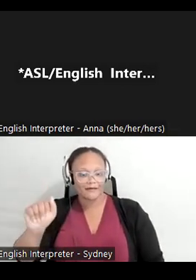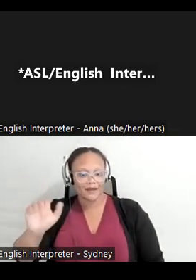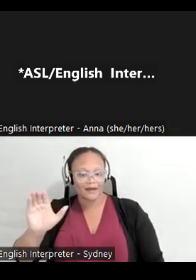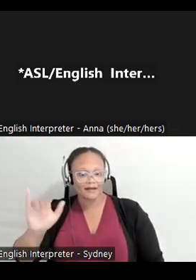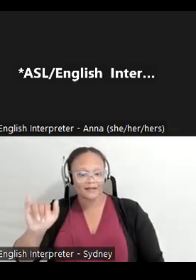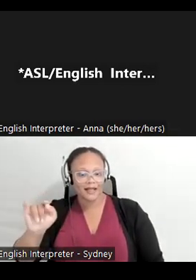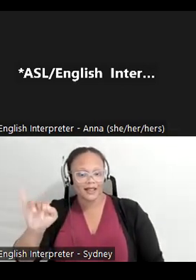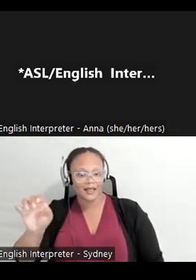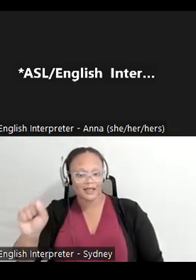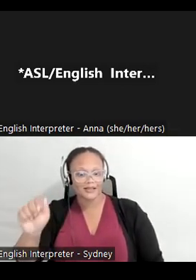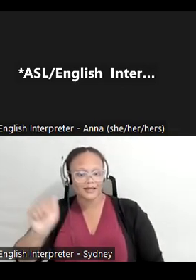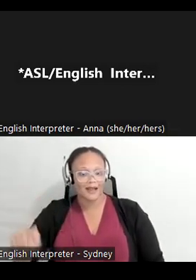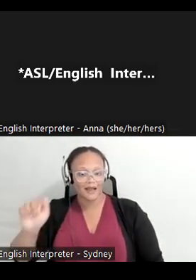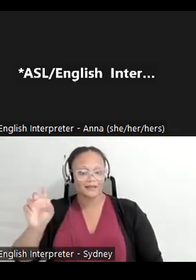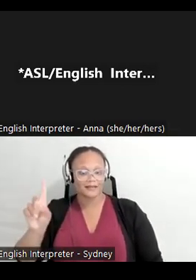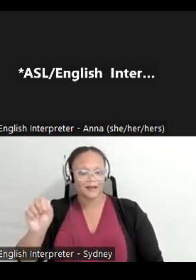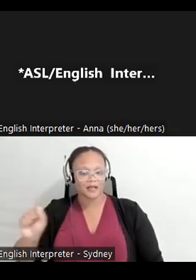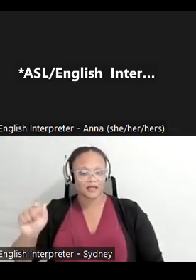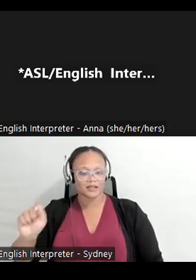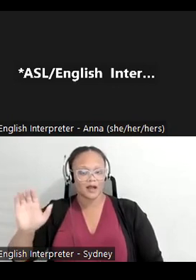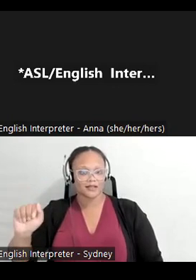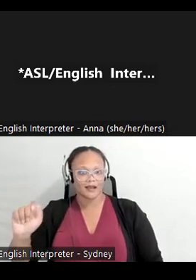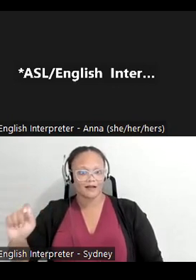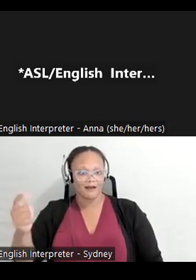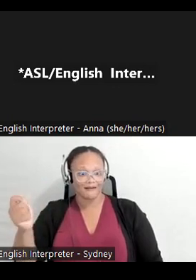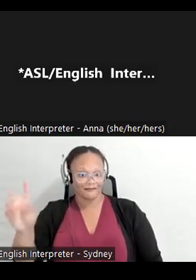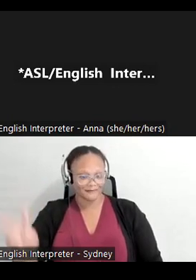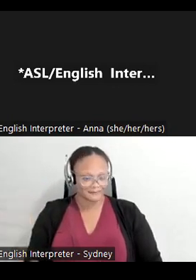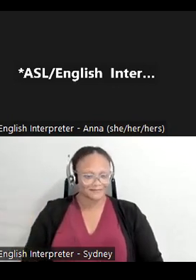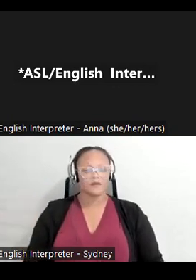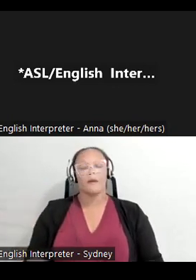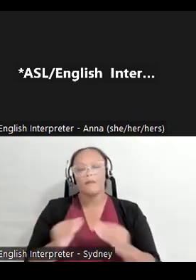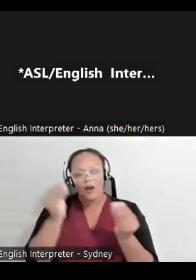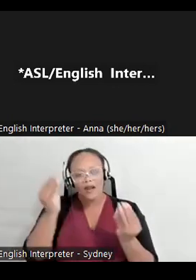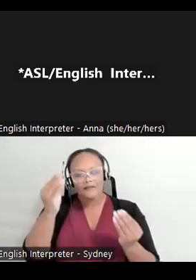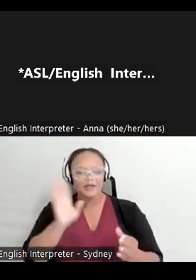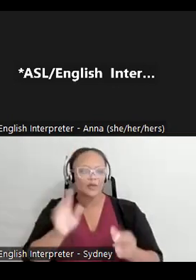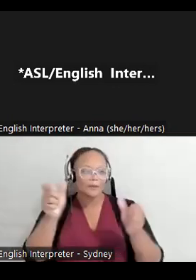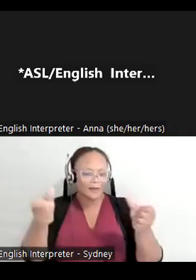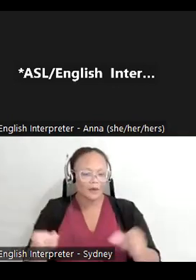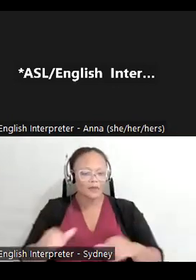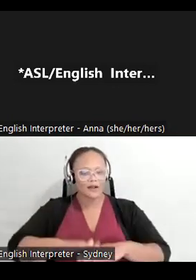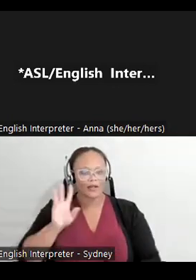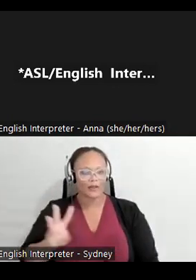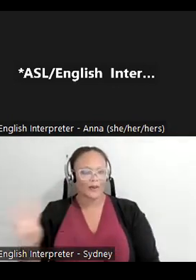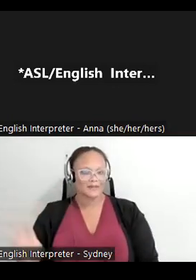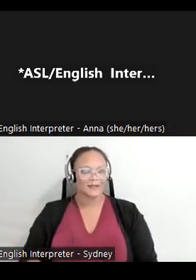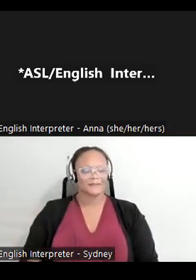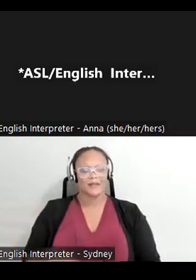made available to the public on the CDSS website. The funding list will include an allocation map to indicate